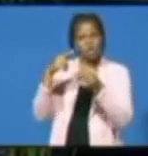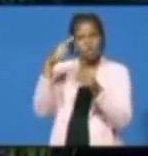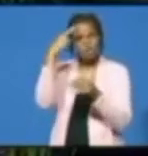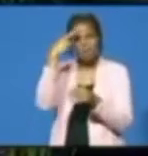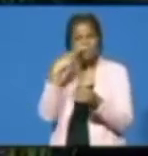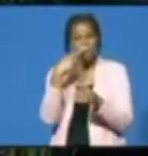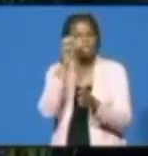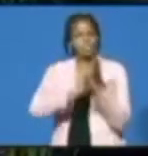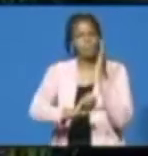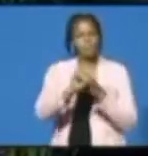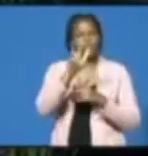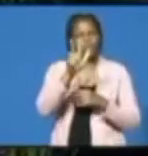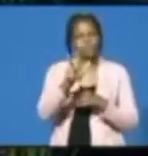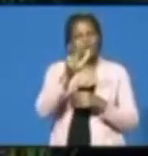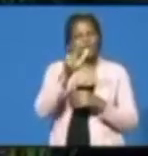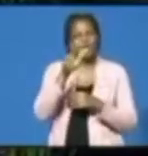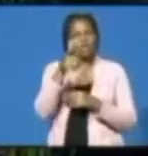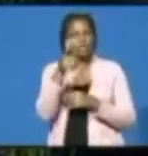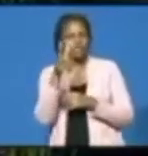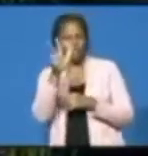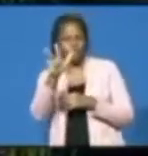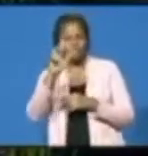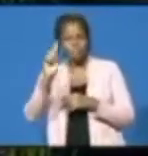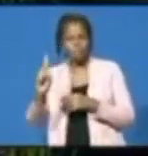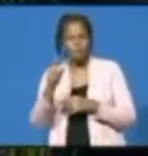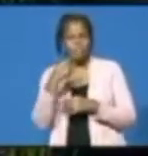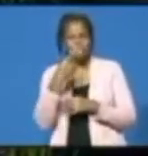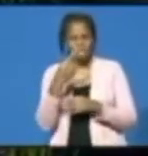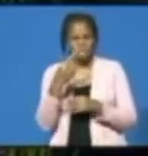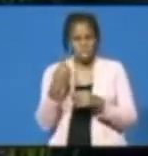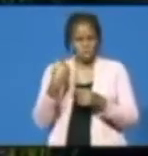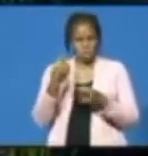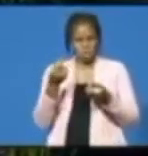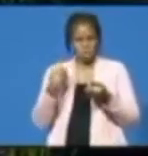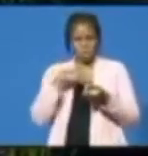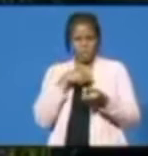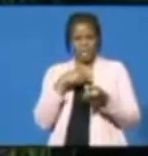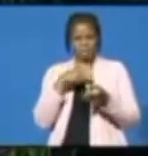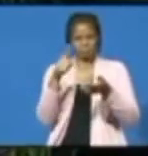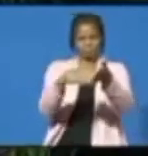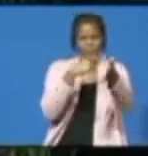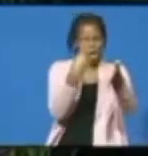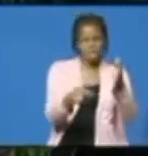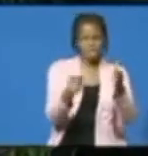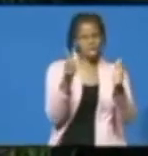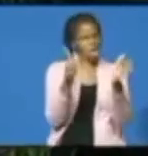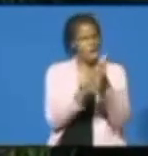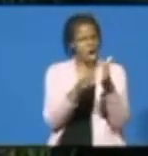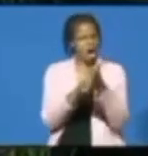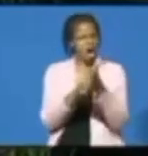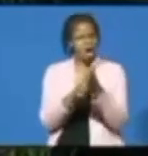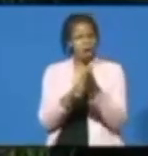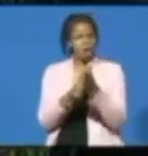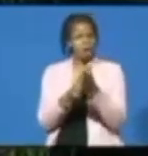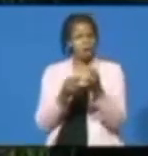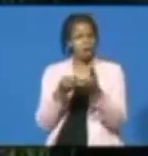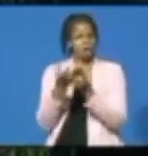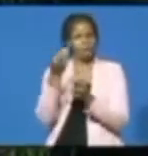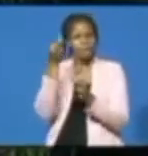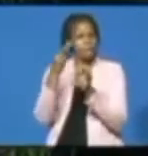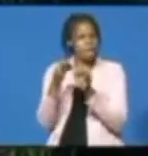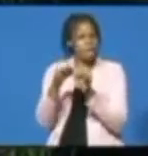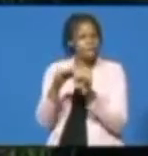and verse 31. Do we then made void the law through faith? Certainly not. On